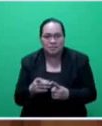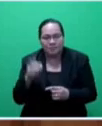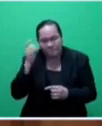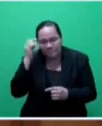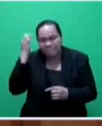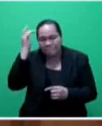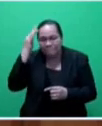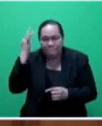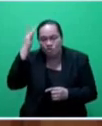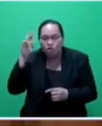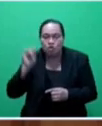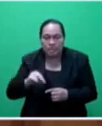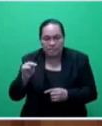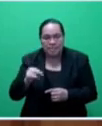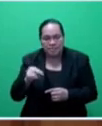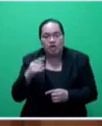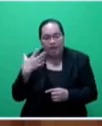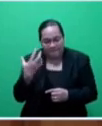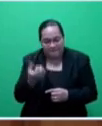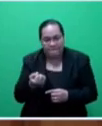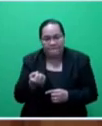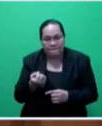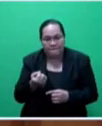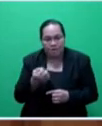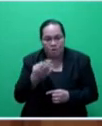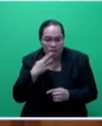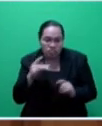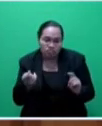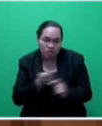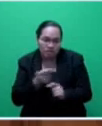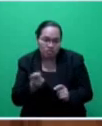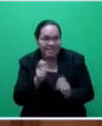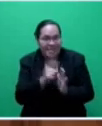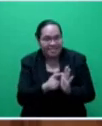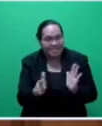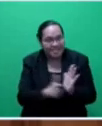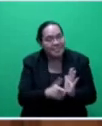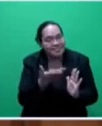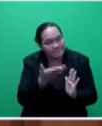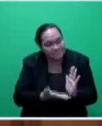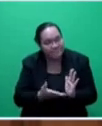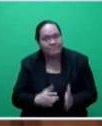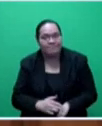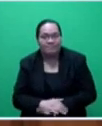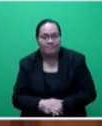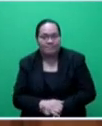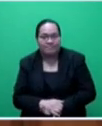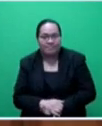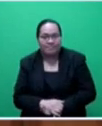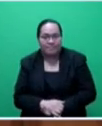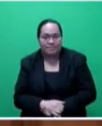considerations that we need to have when we change legislations in this manner.